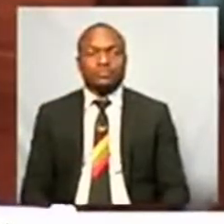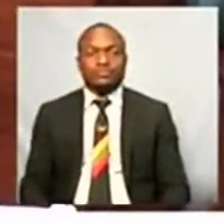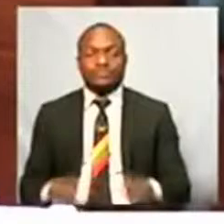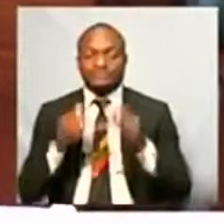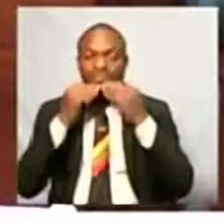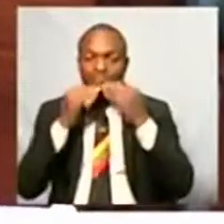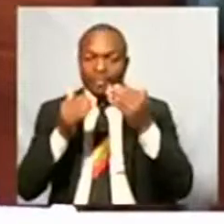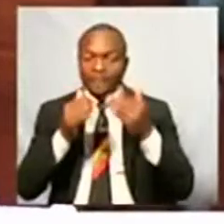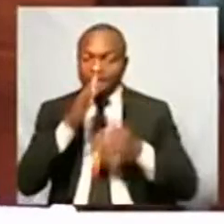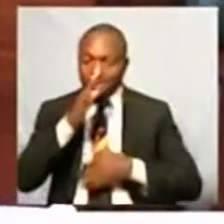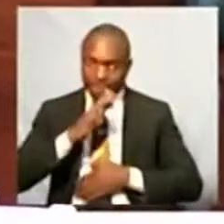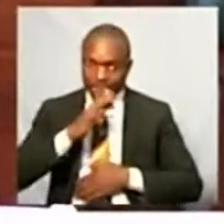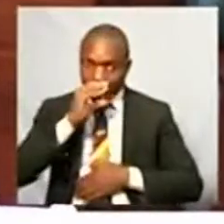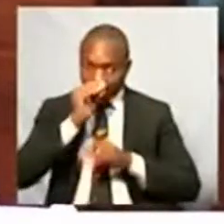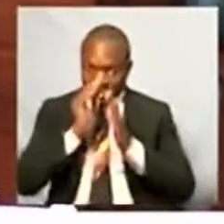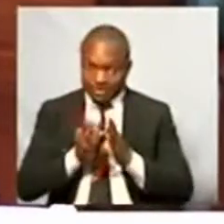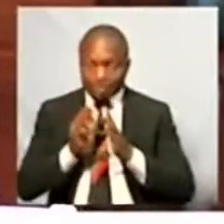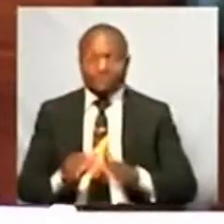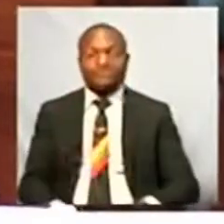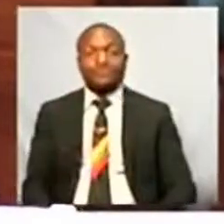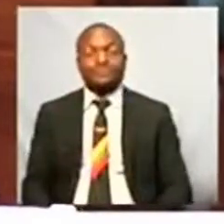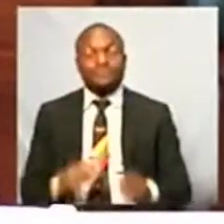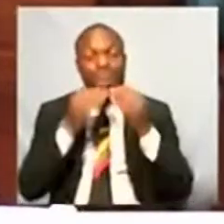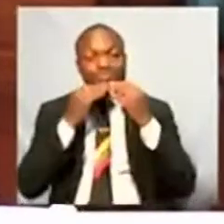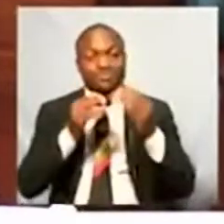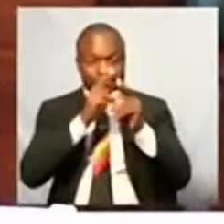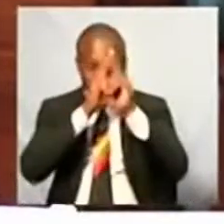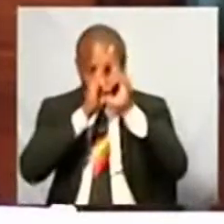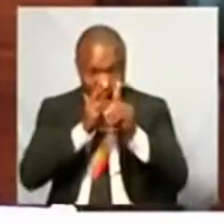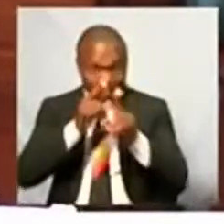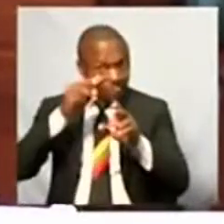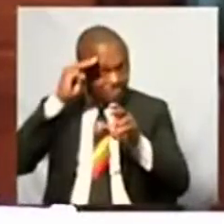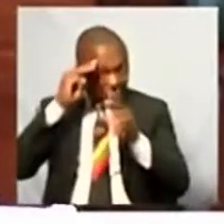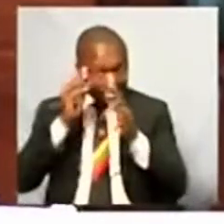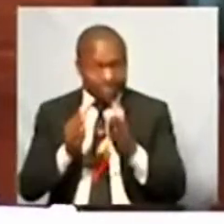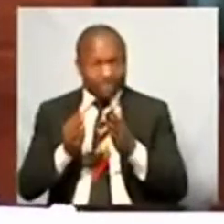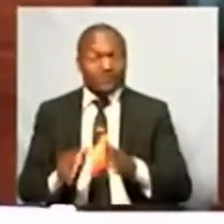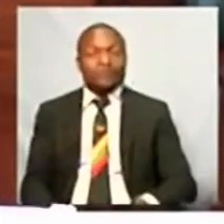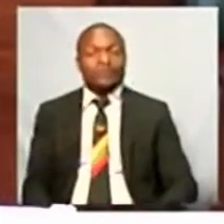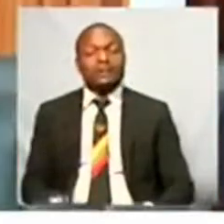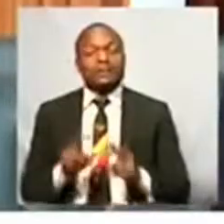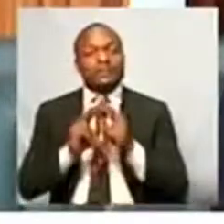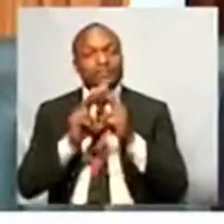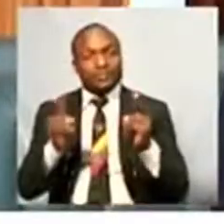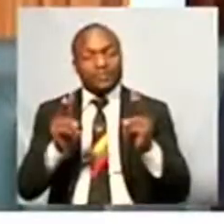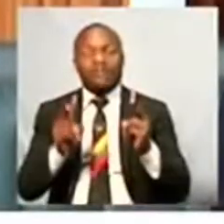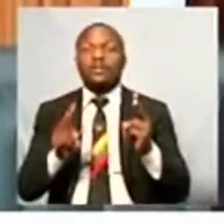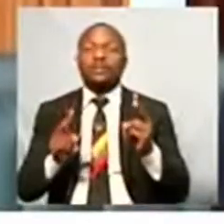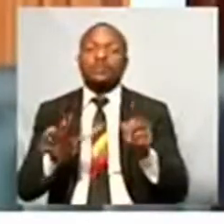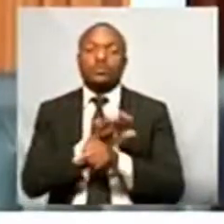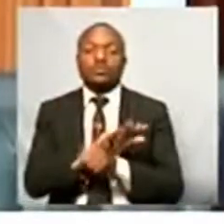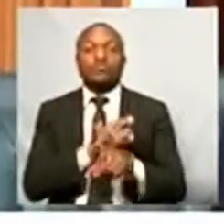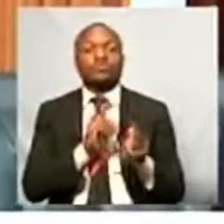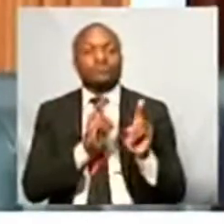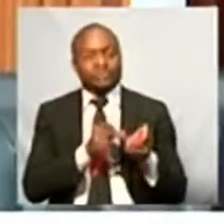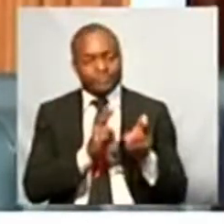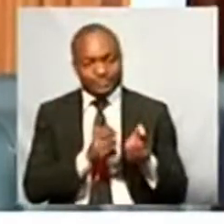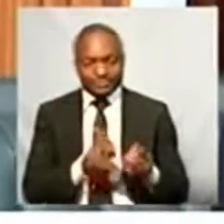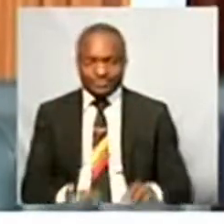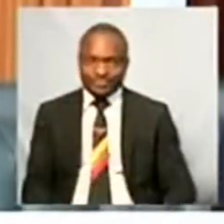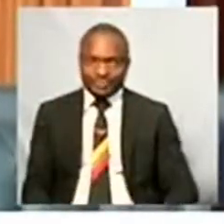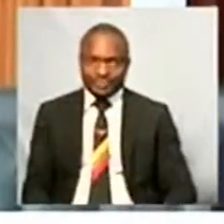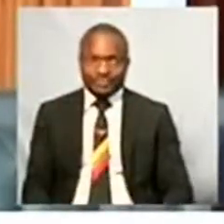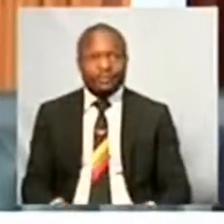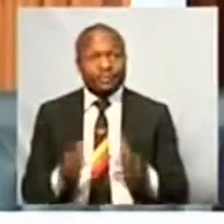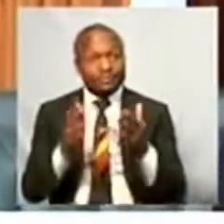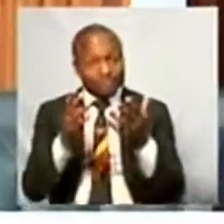Thank you so much, Madam Speaker, and thank you, Honourable Minister, for a very, very comprehensive answer.